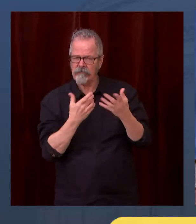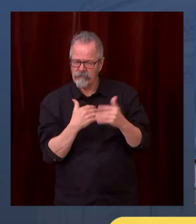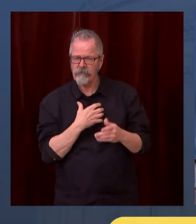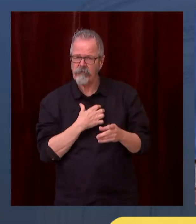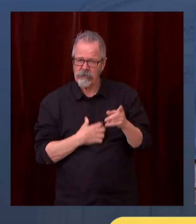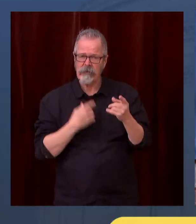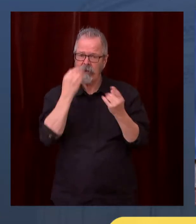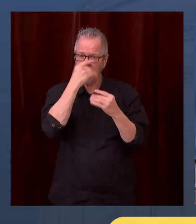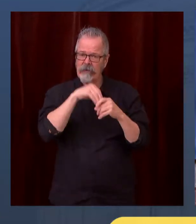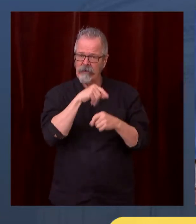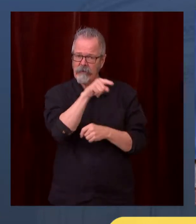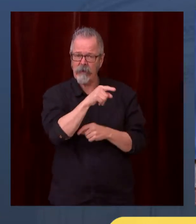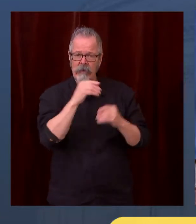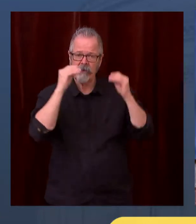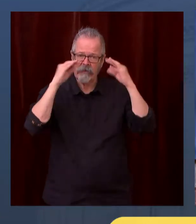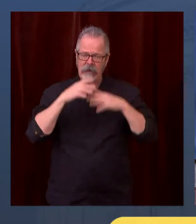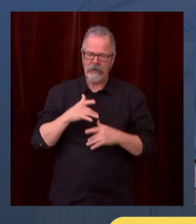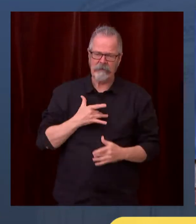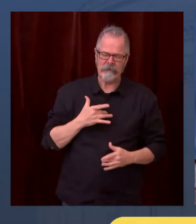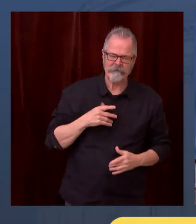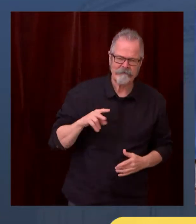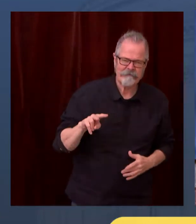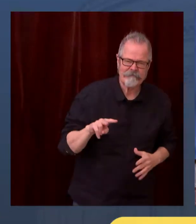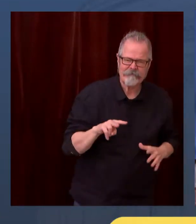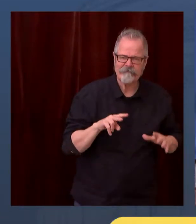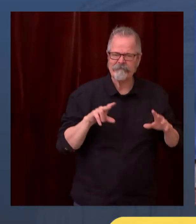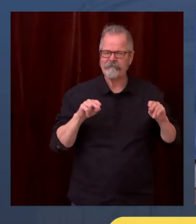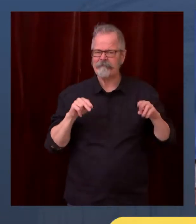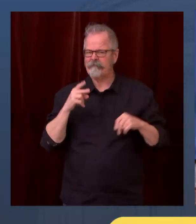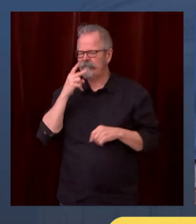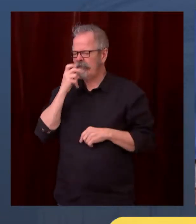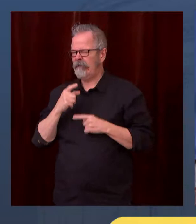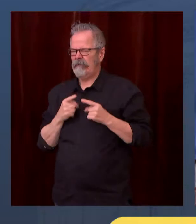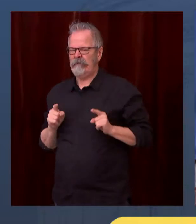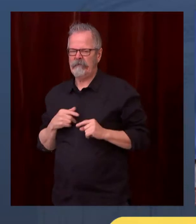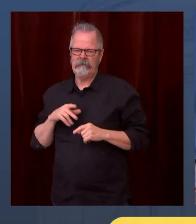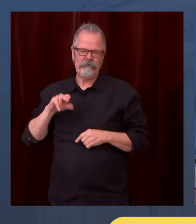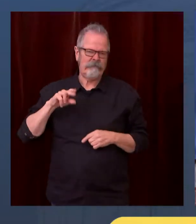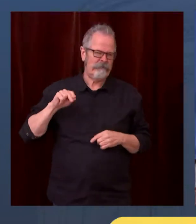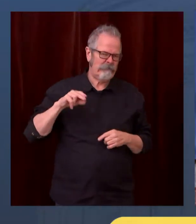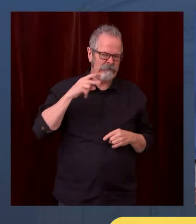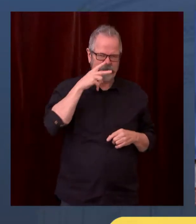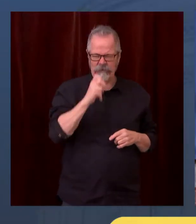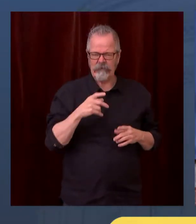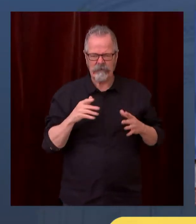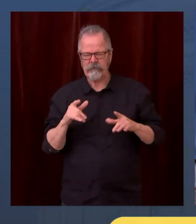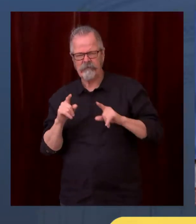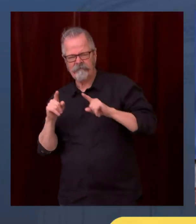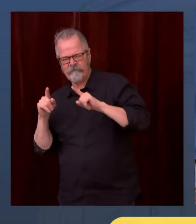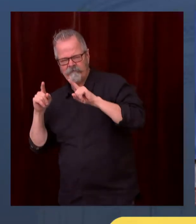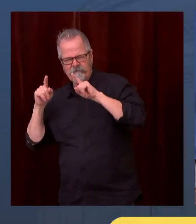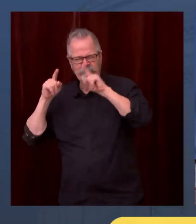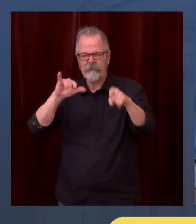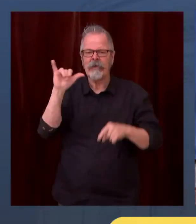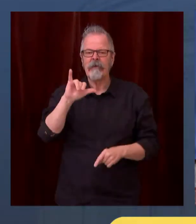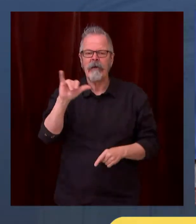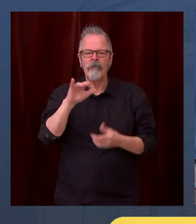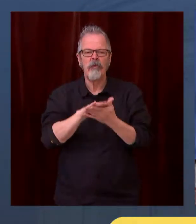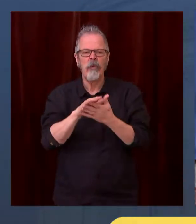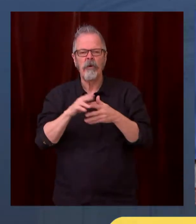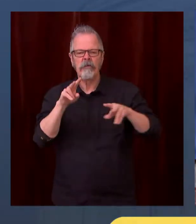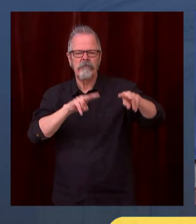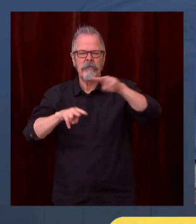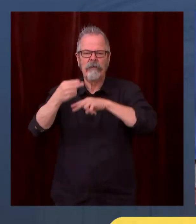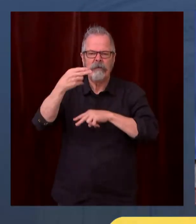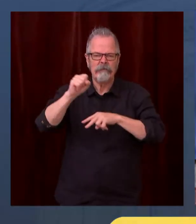he really doubted this could work. And he went over to Yakima and visited I believe it's a high school, and saw how